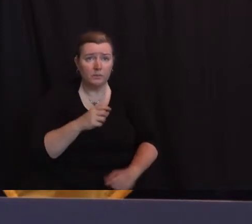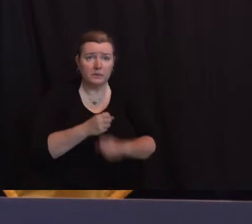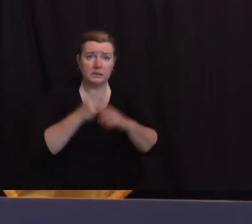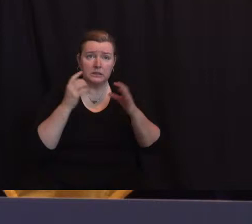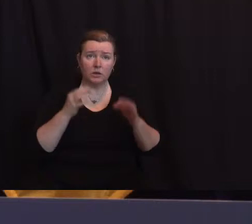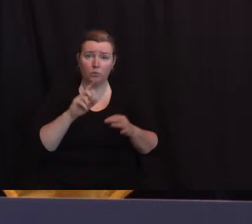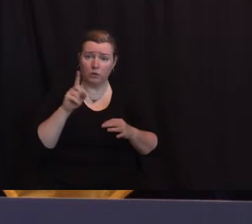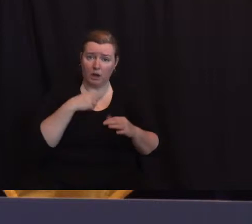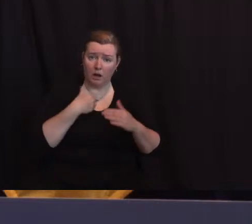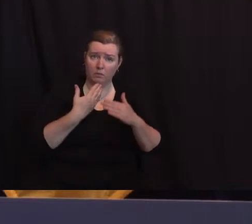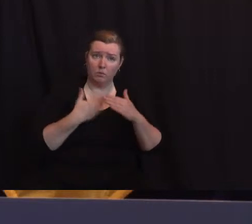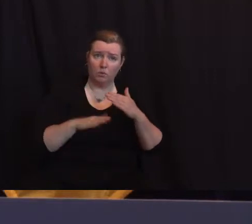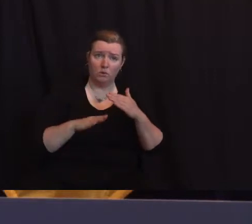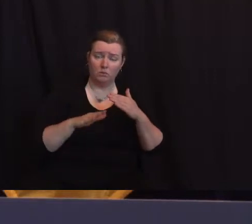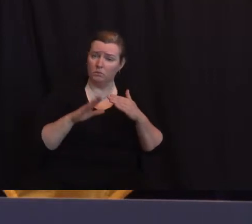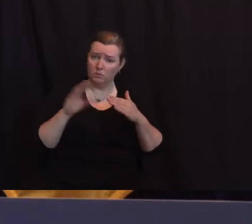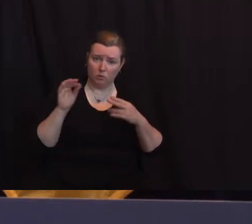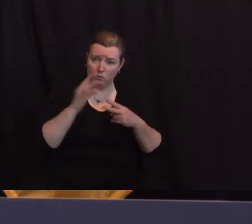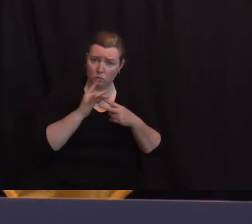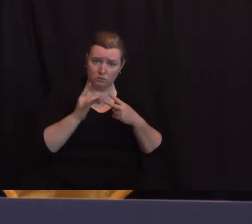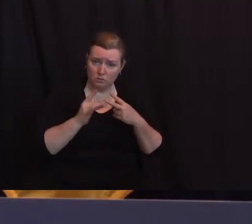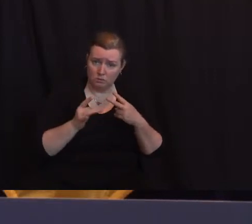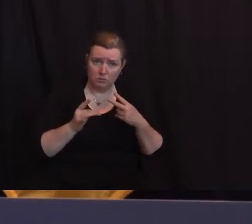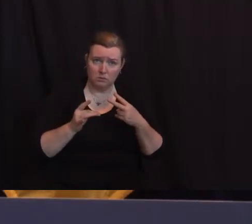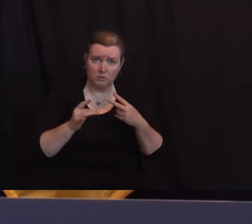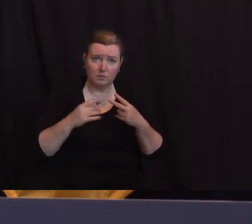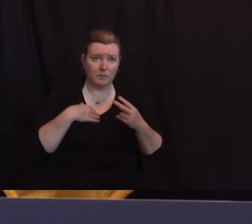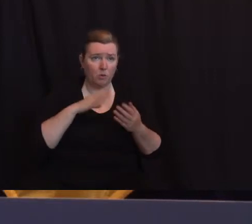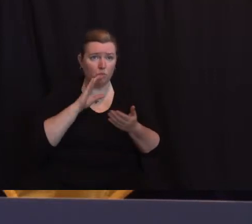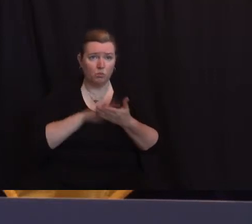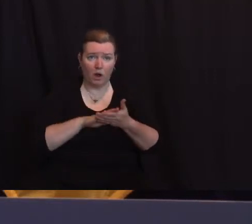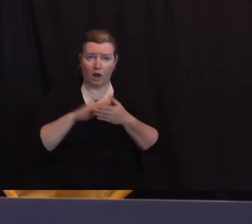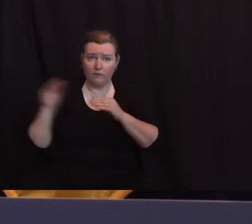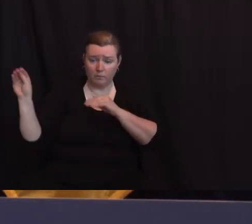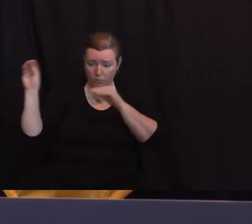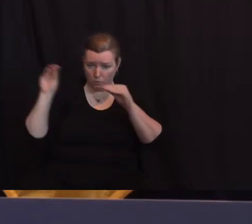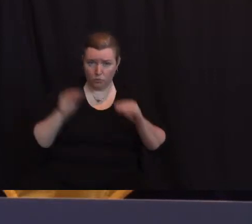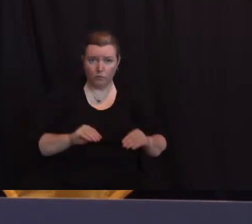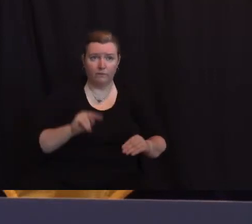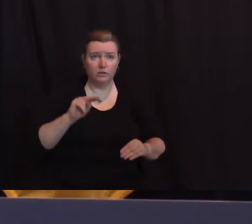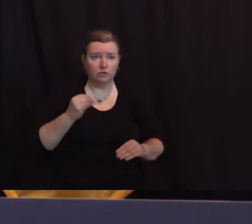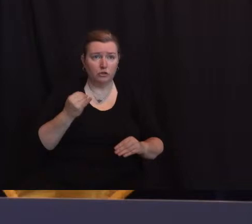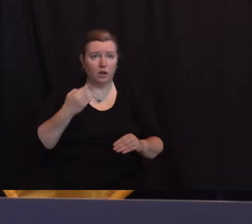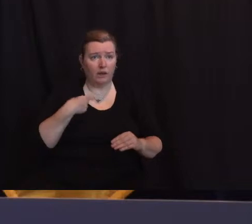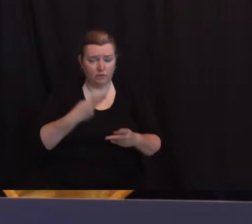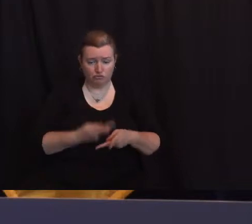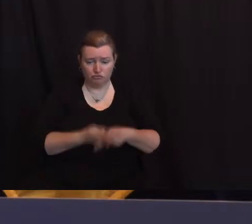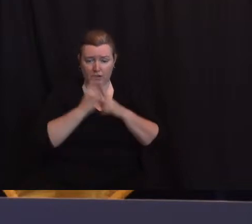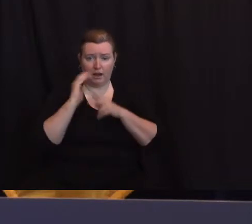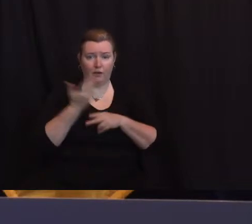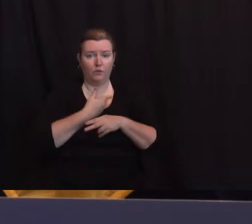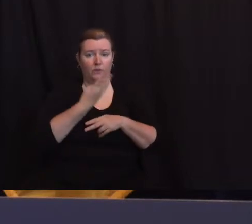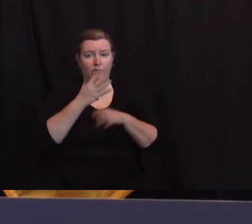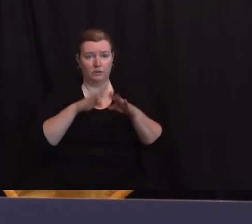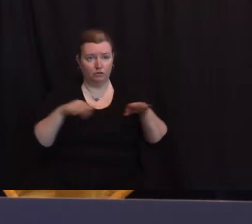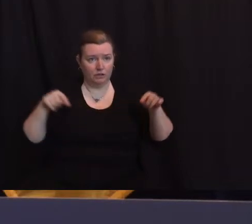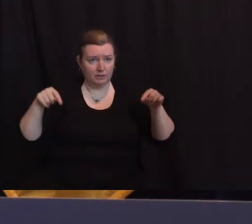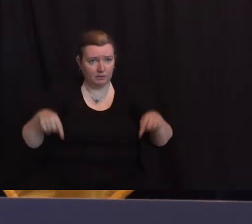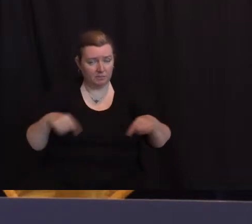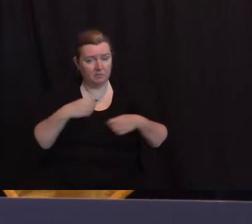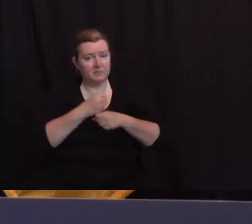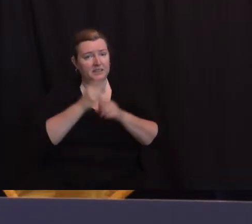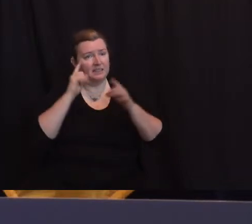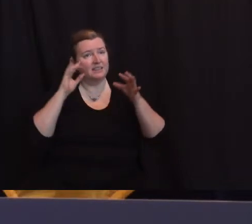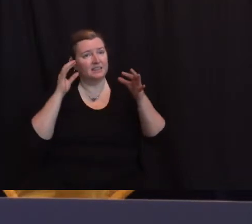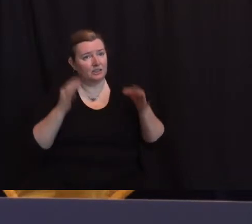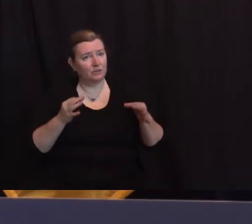say this, that my wife and I came to New Jersey to raise our 4 kids. That was a volitional decision that we took probably the best